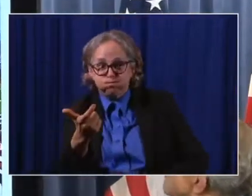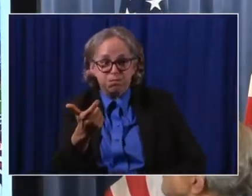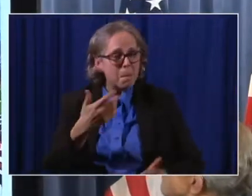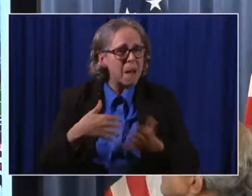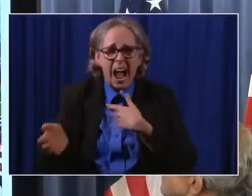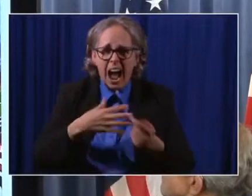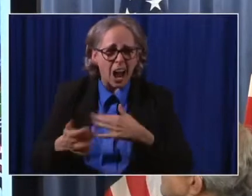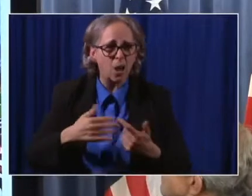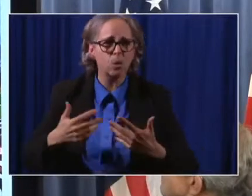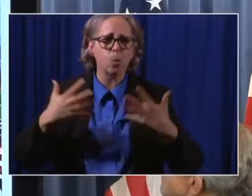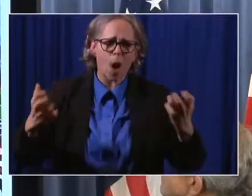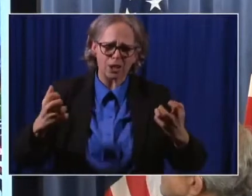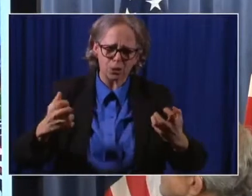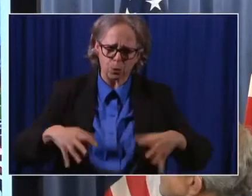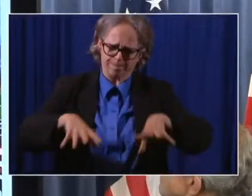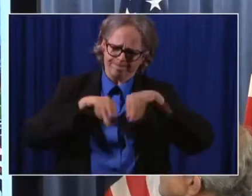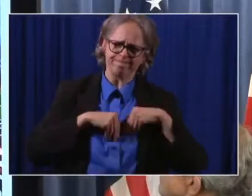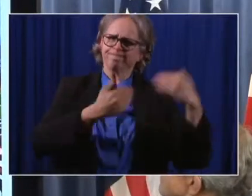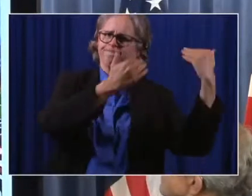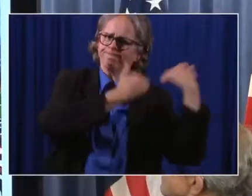our part and mask up.